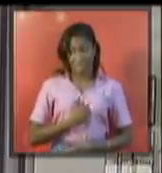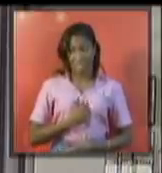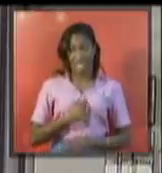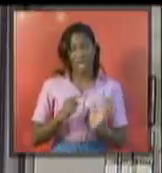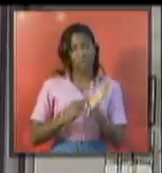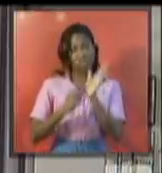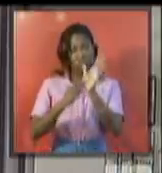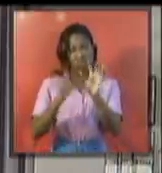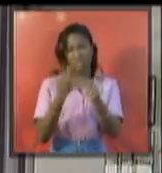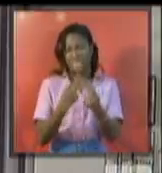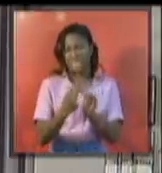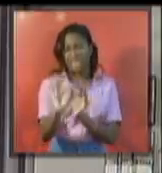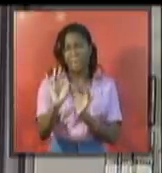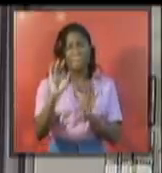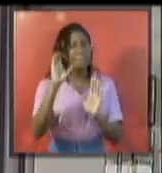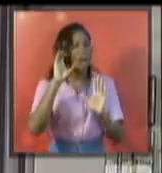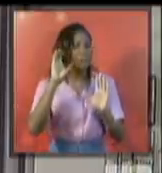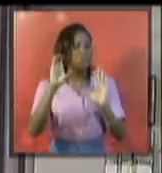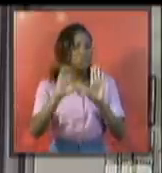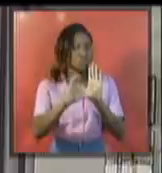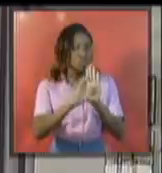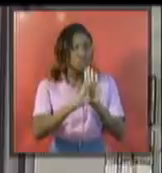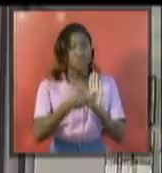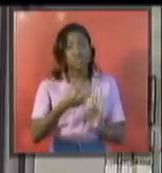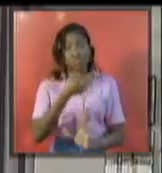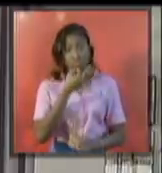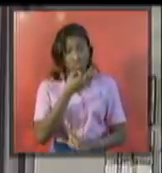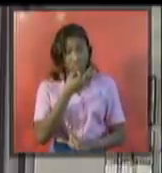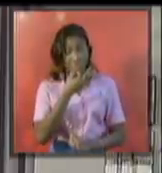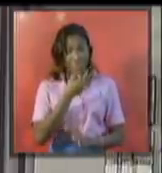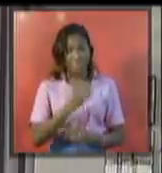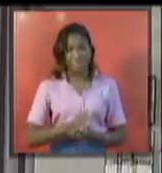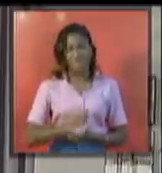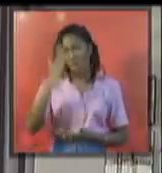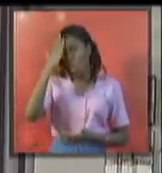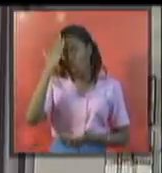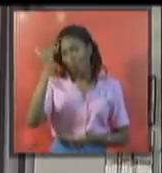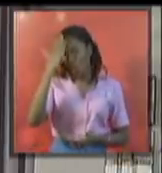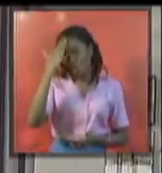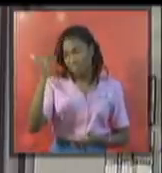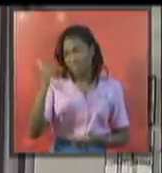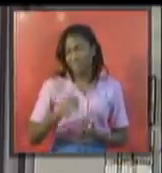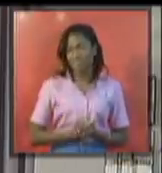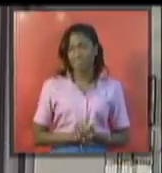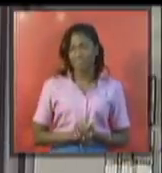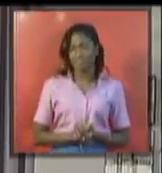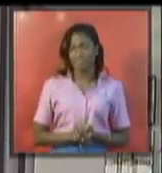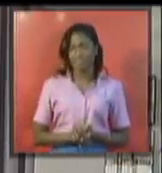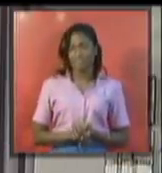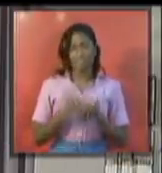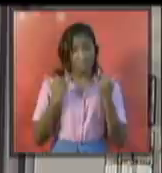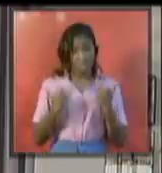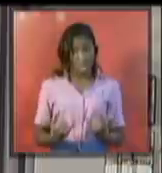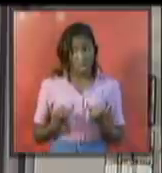graph on the screen in a short while, and it could go up now, because now more than